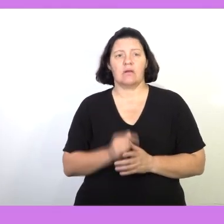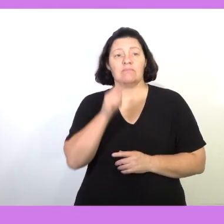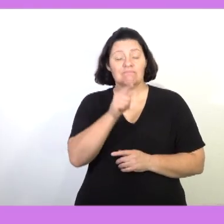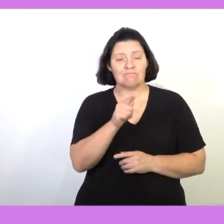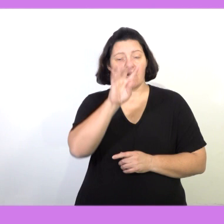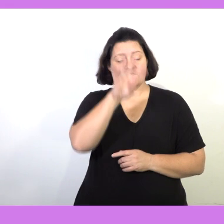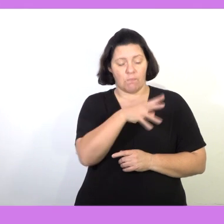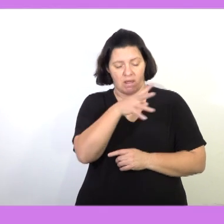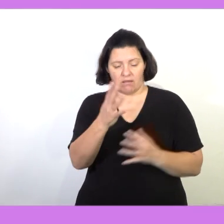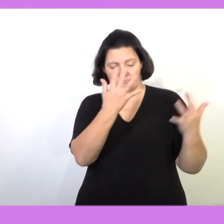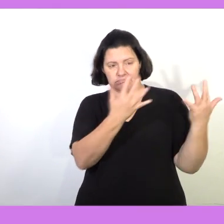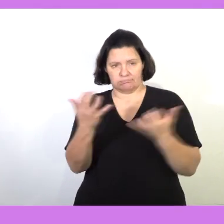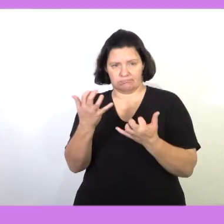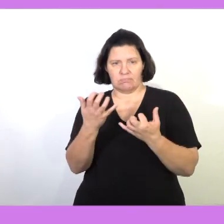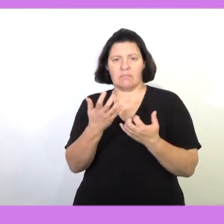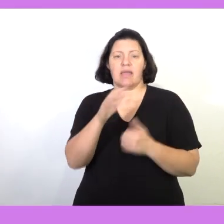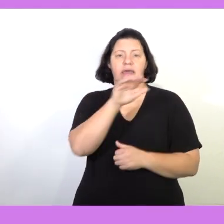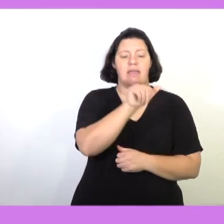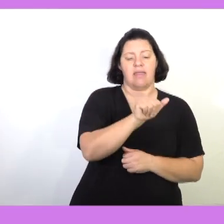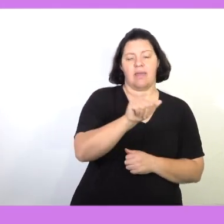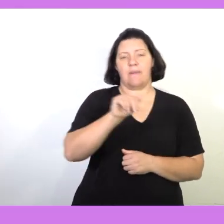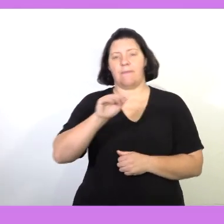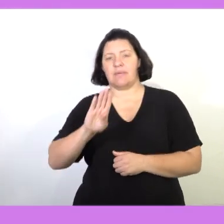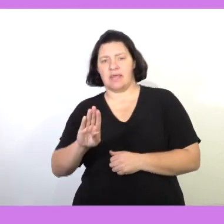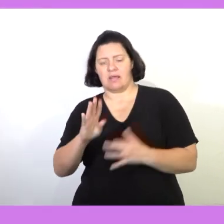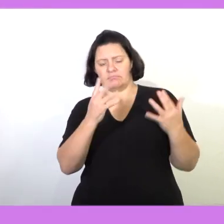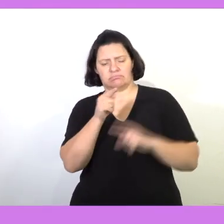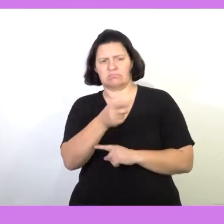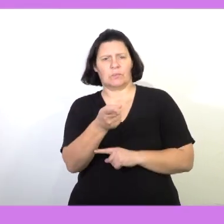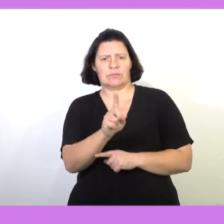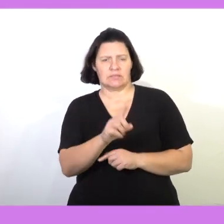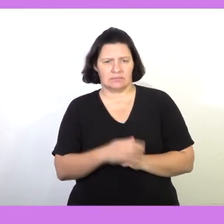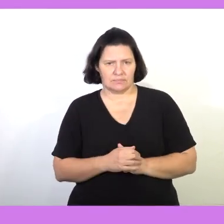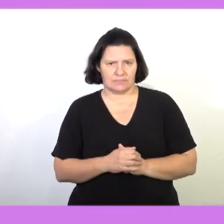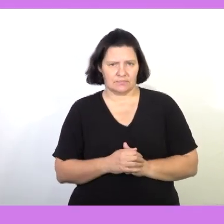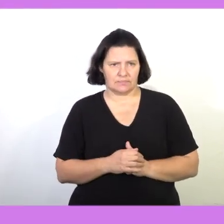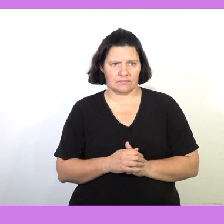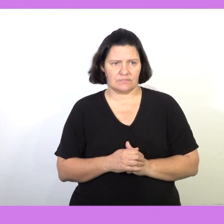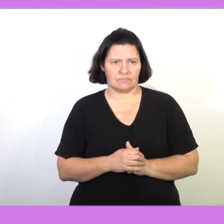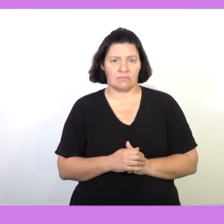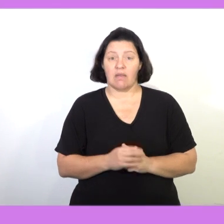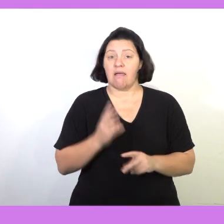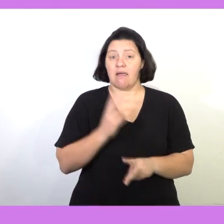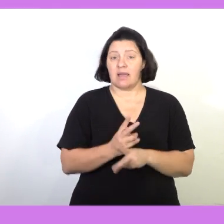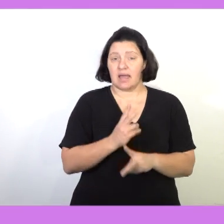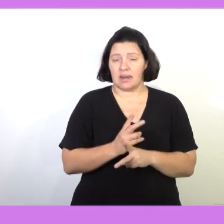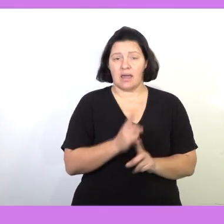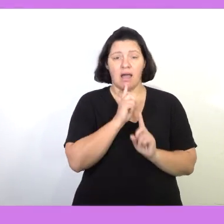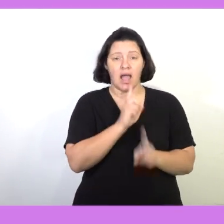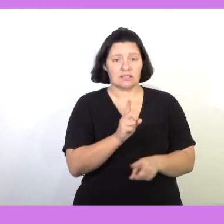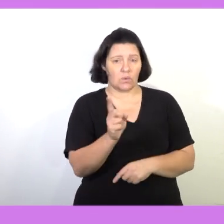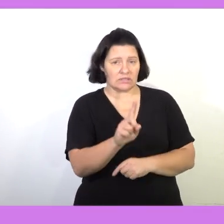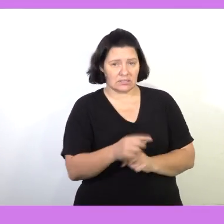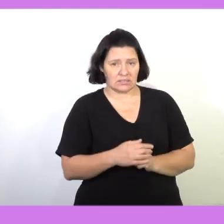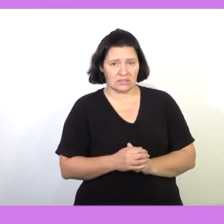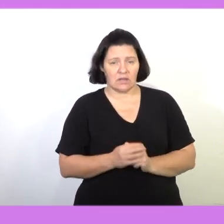Use the above formula to calculate the missing value A and B. Now, again, the answer